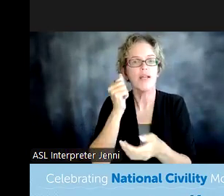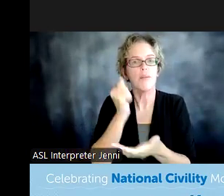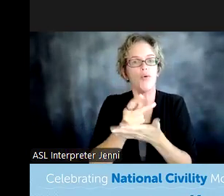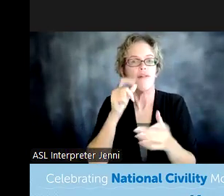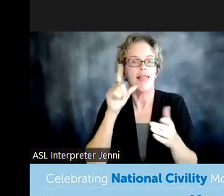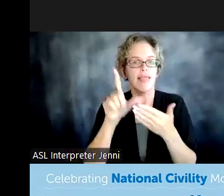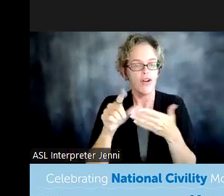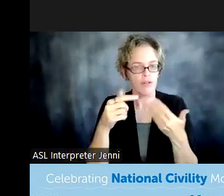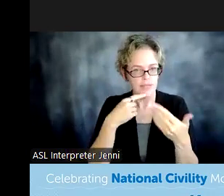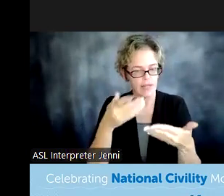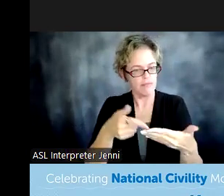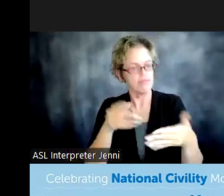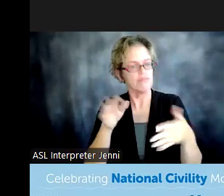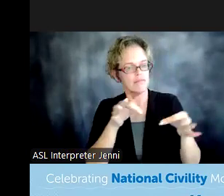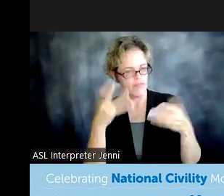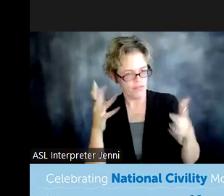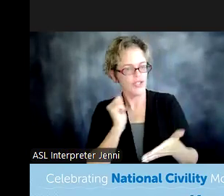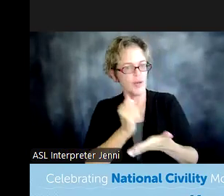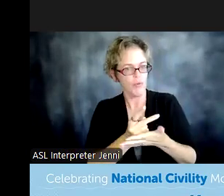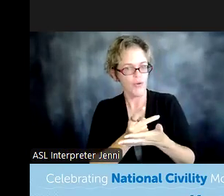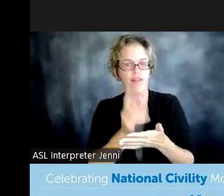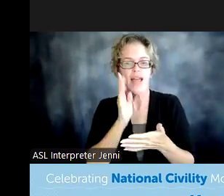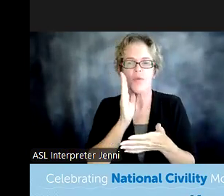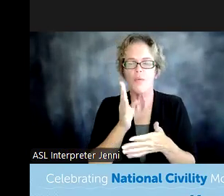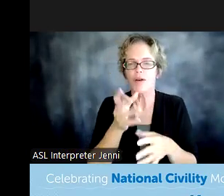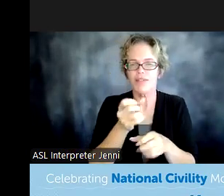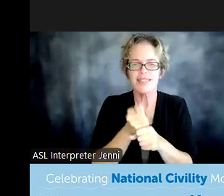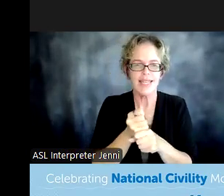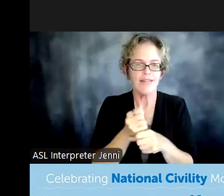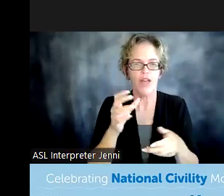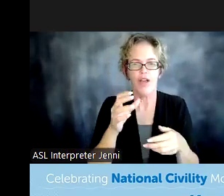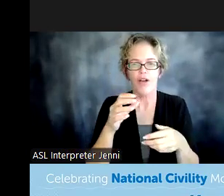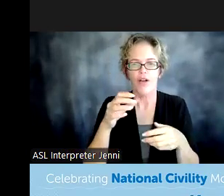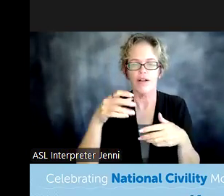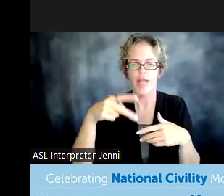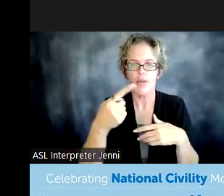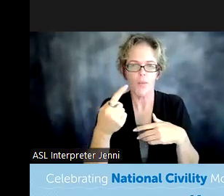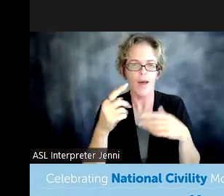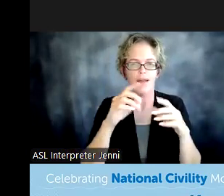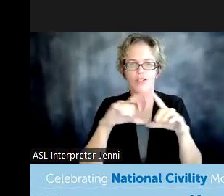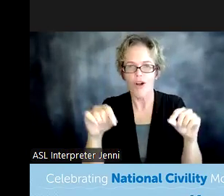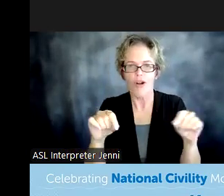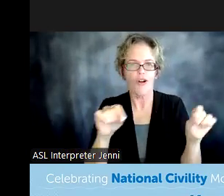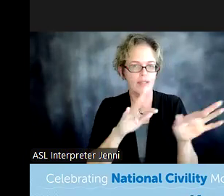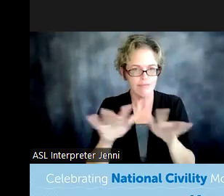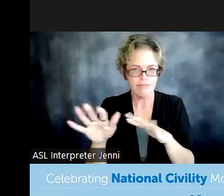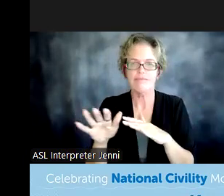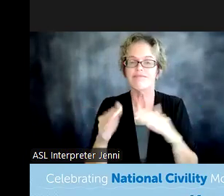know they've been approved, and they would also receive, their P1 card and all those things, etc. Next slide,